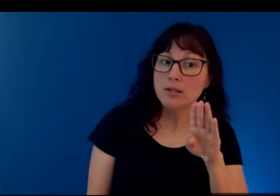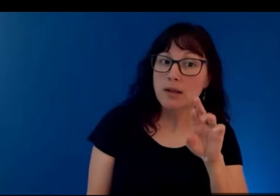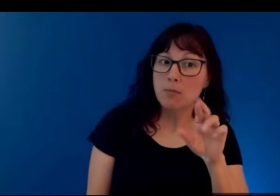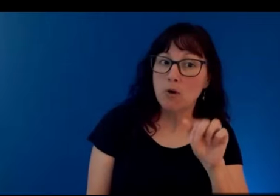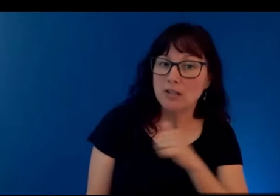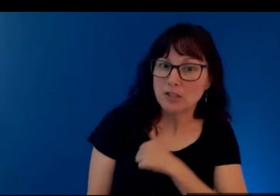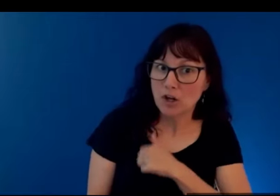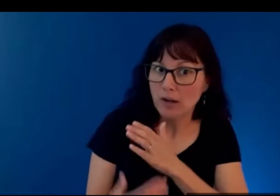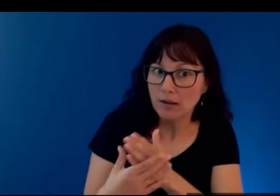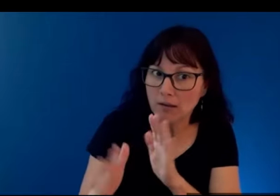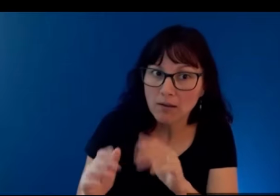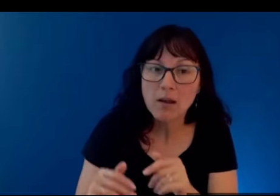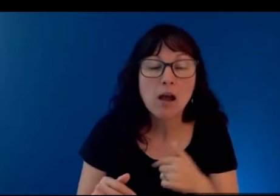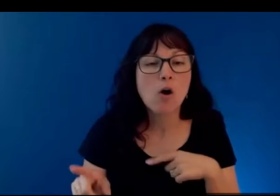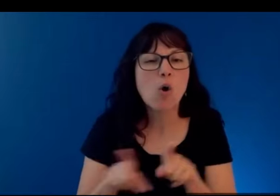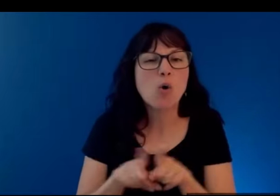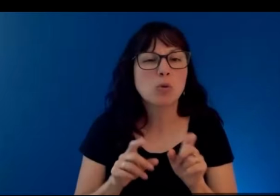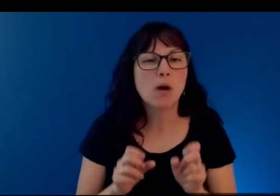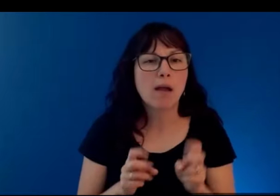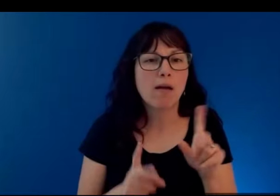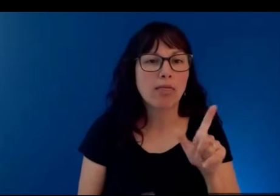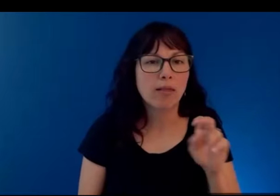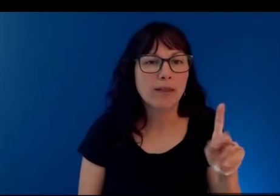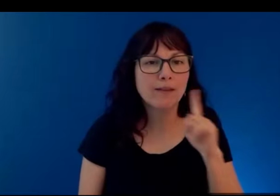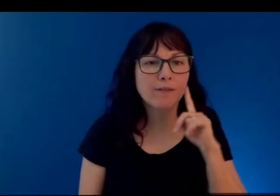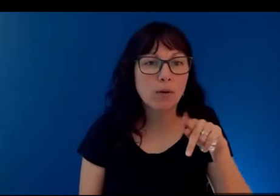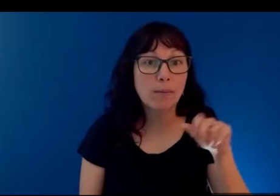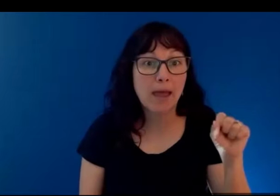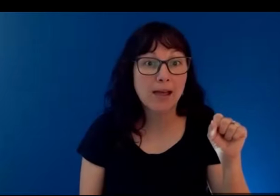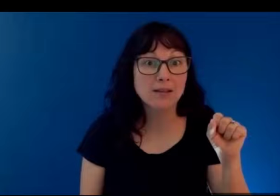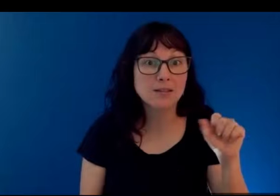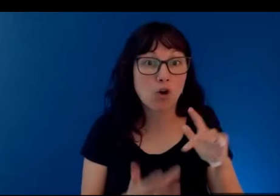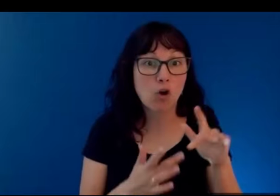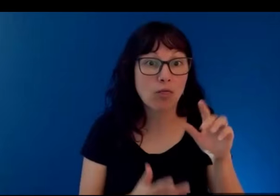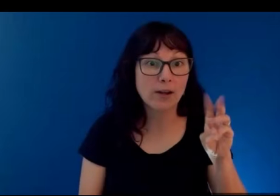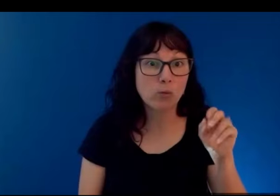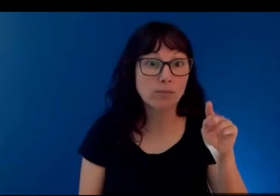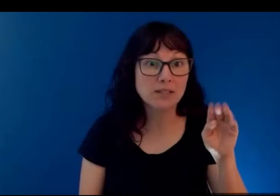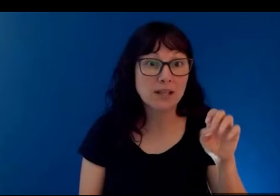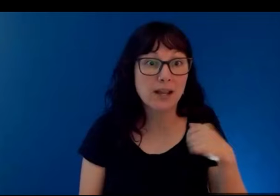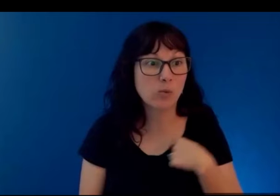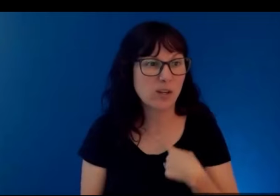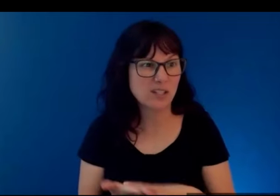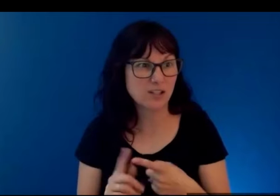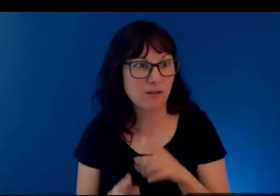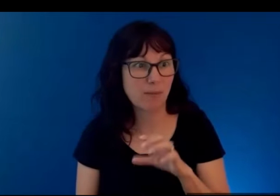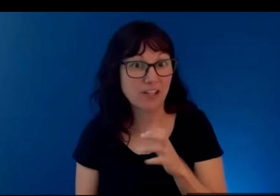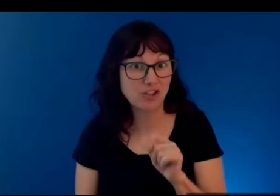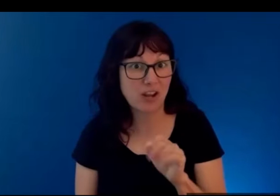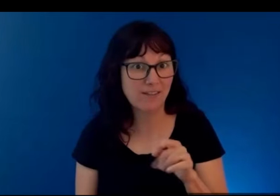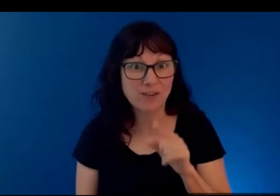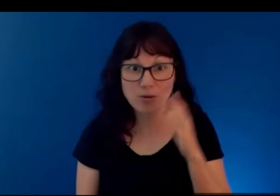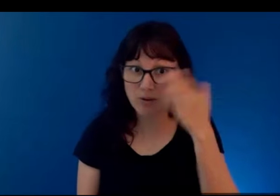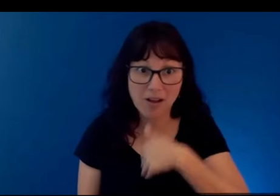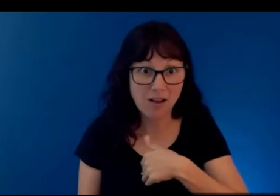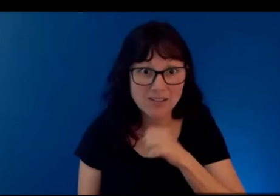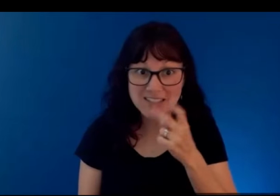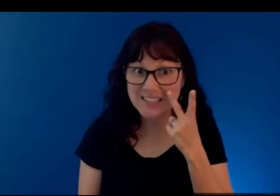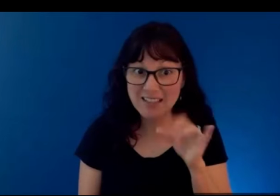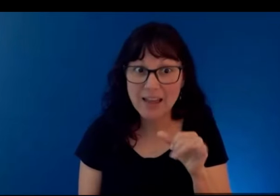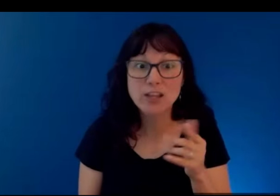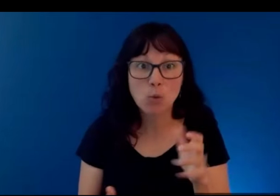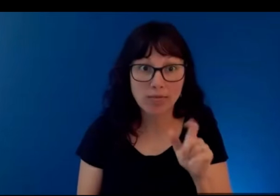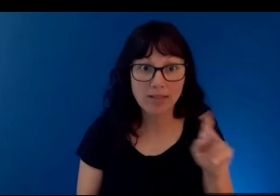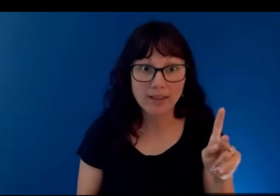sorry, Nikki, I also put Yeah. a link for the Pass Online website that we talked about in the chat box. So if you didn't see that and you wanted that